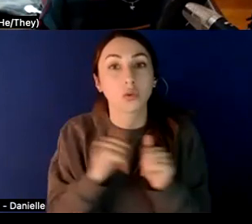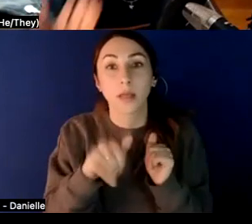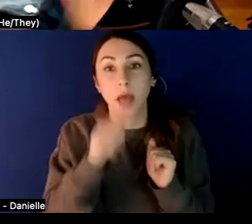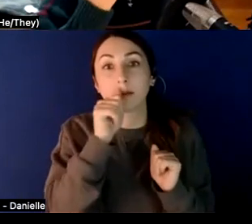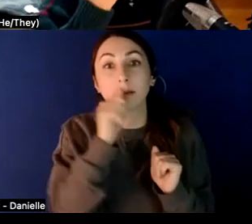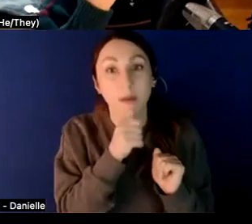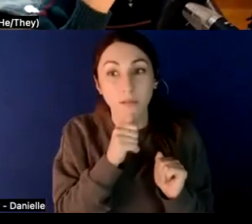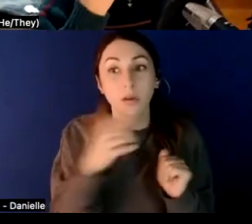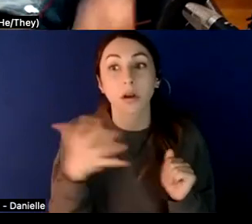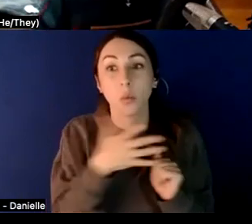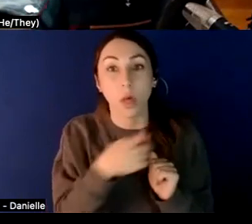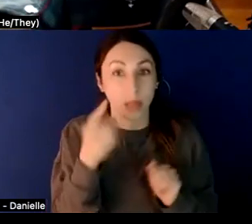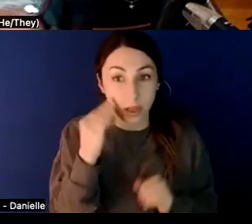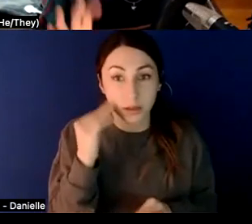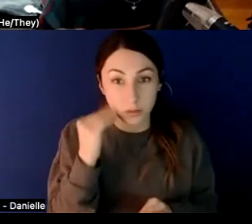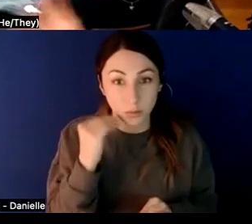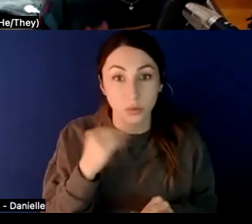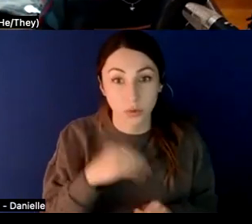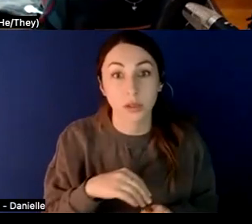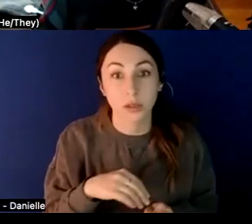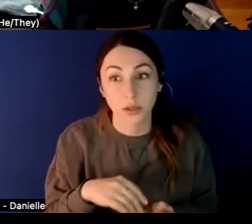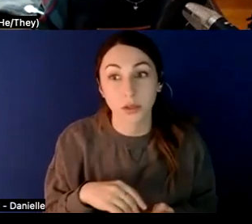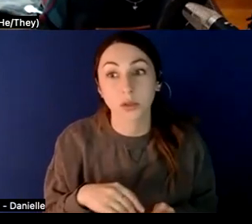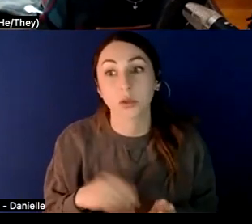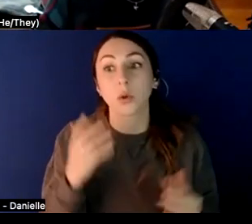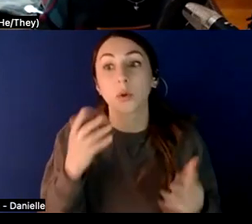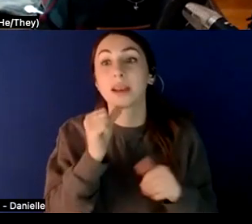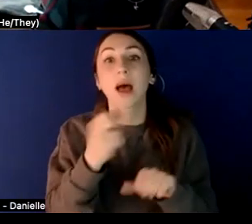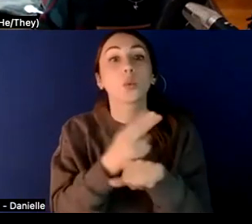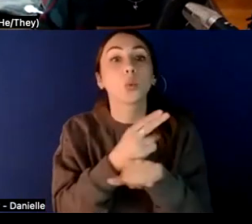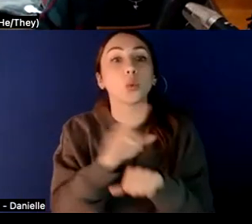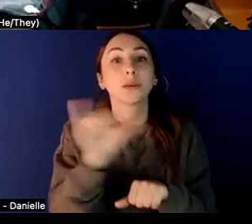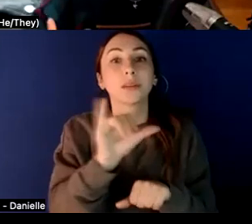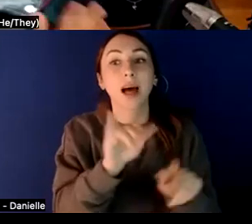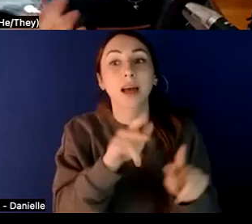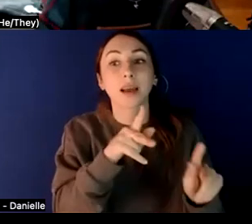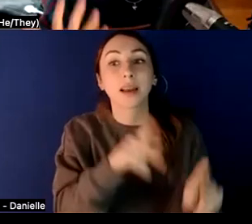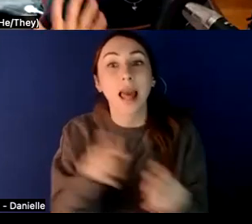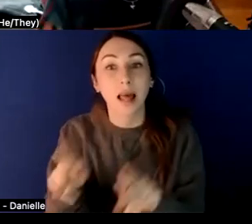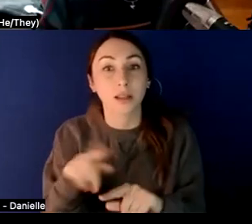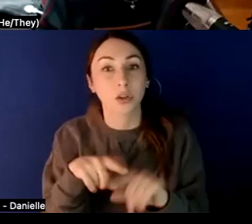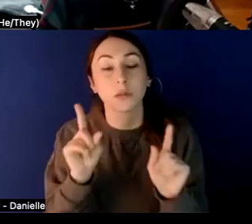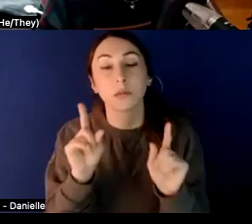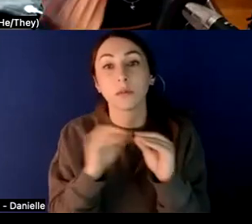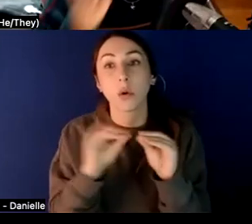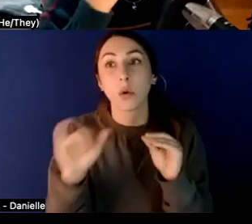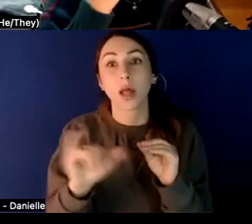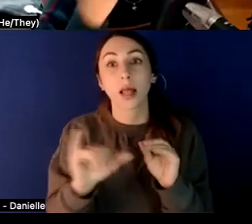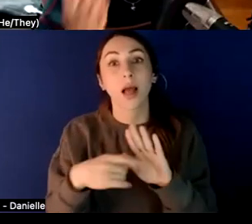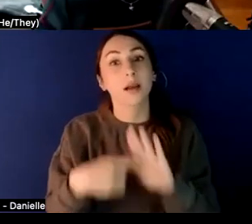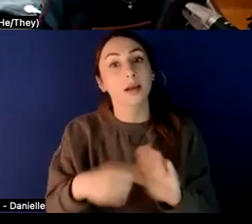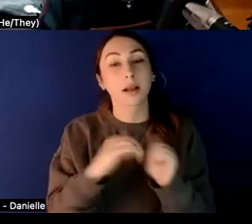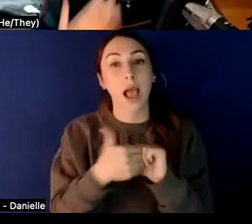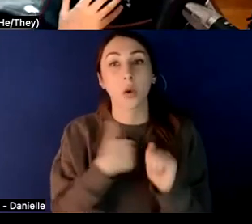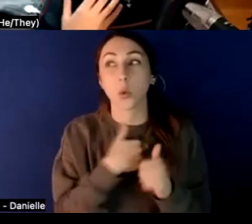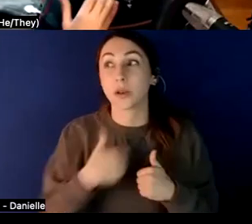suffering that they are experiencing. And so not to use that as an analogy, but more of just like mirroring how we survive